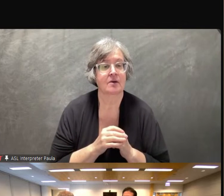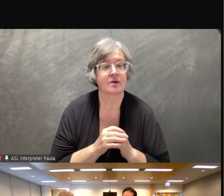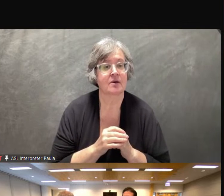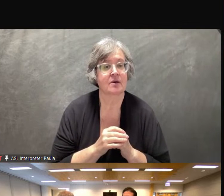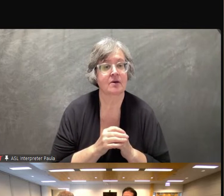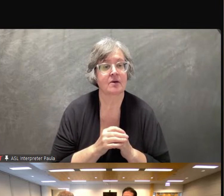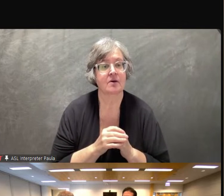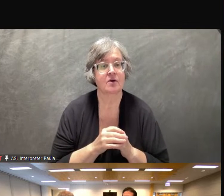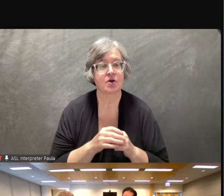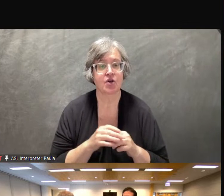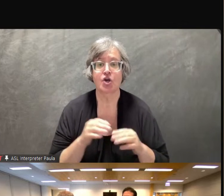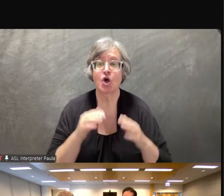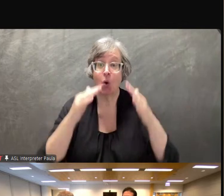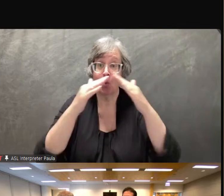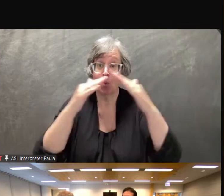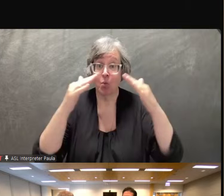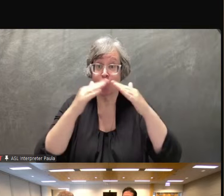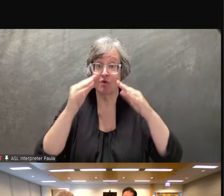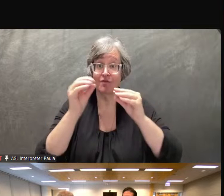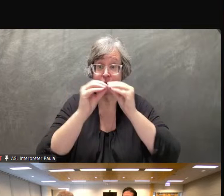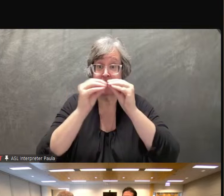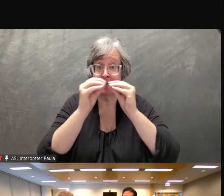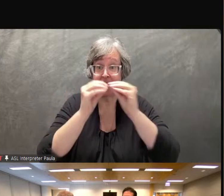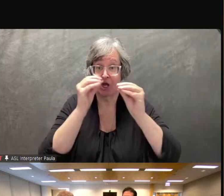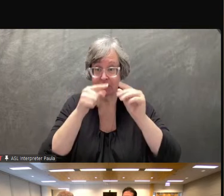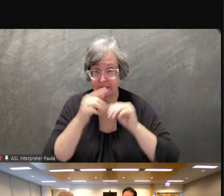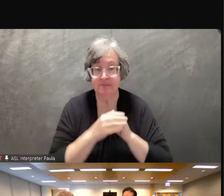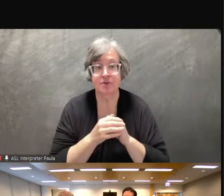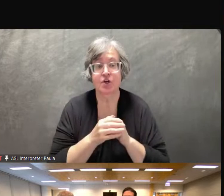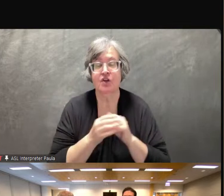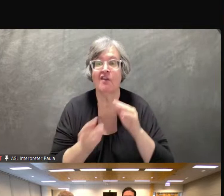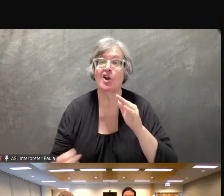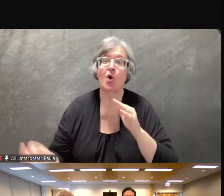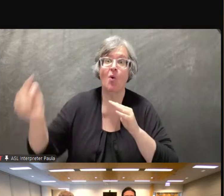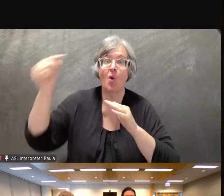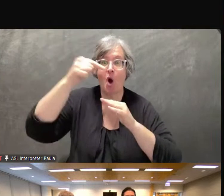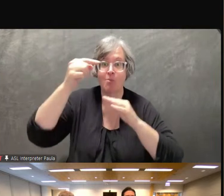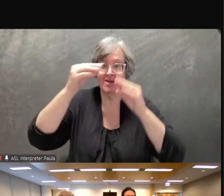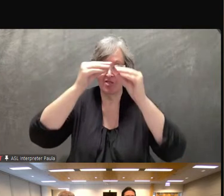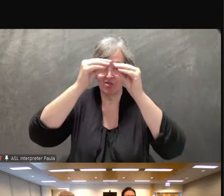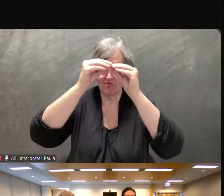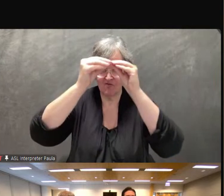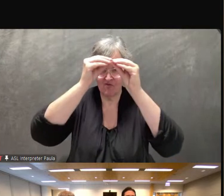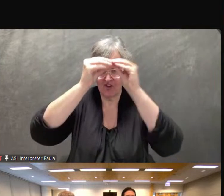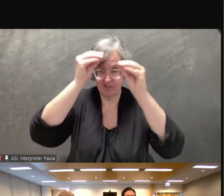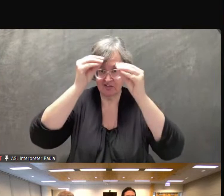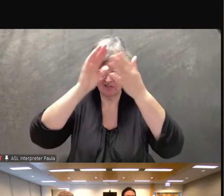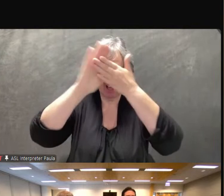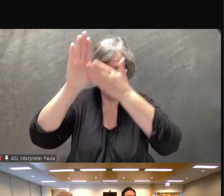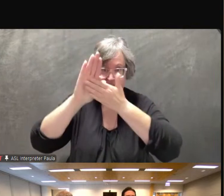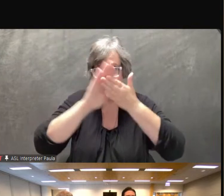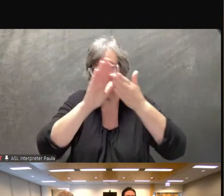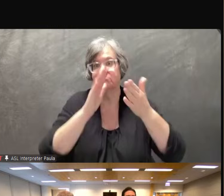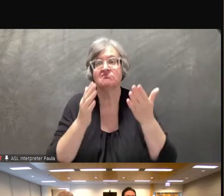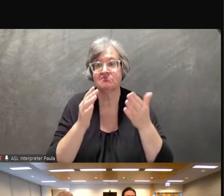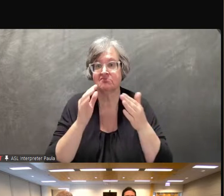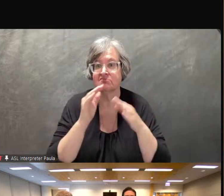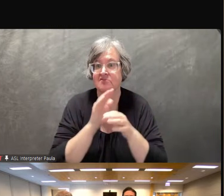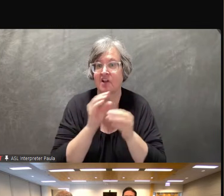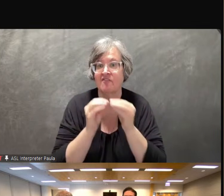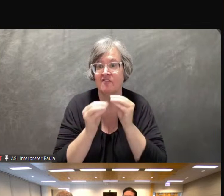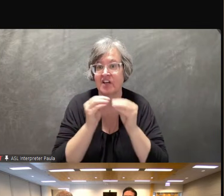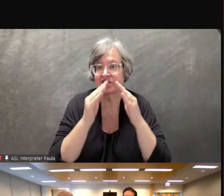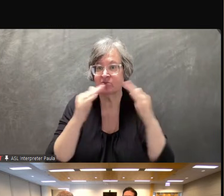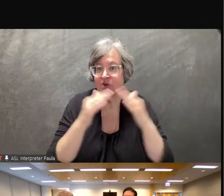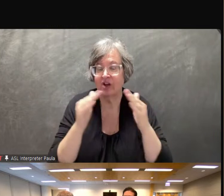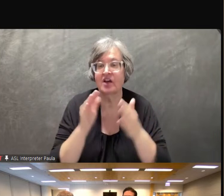We are also doing a bunch of roof repairs on the station house. So they had to go up on the roof, clear out the area, make a bunch of kind of conditional repairs to the roof, as well as tidy up